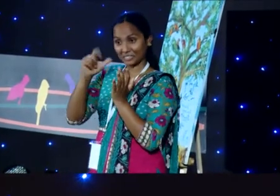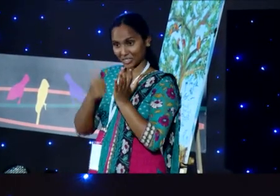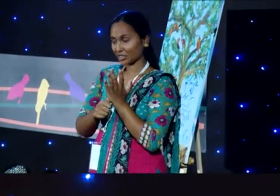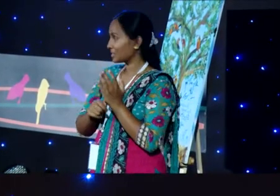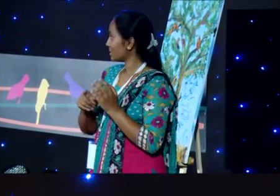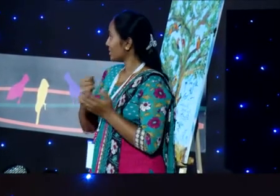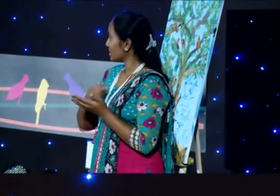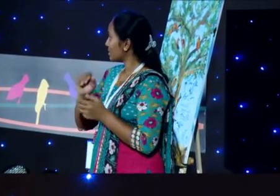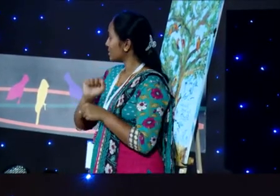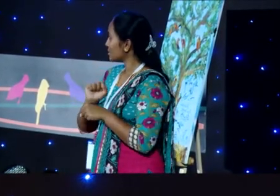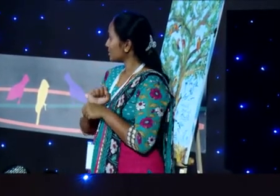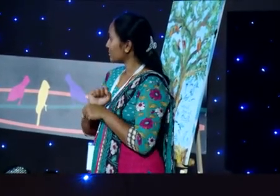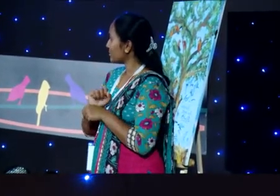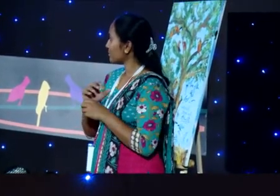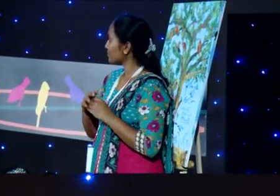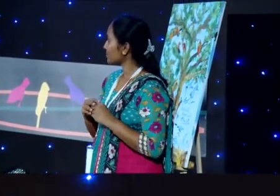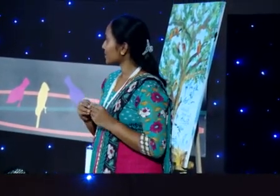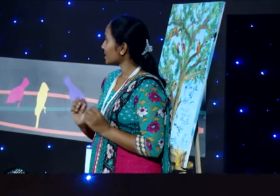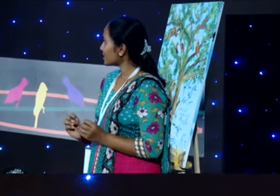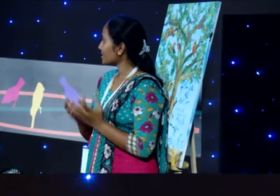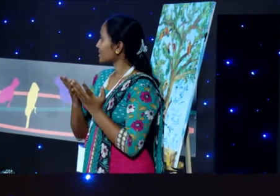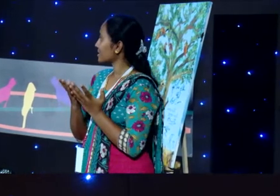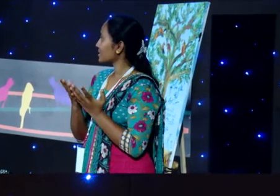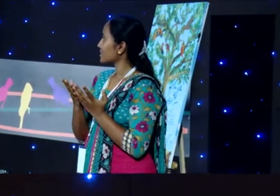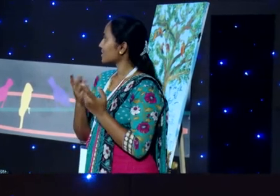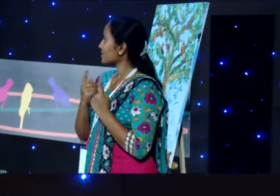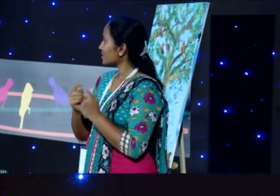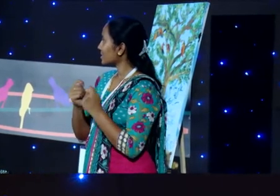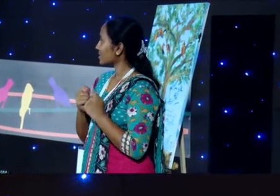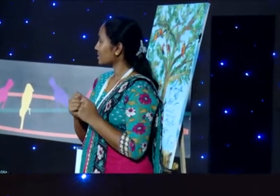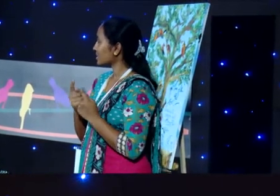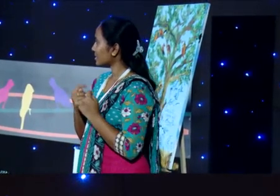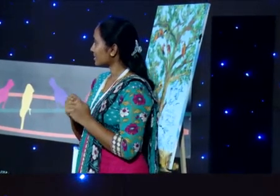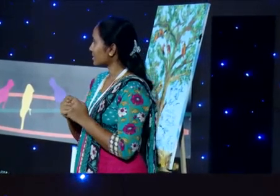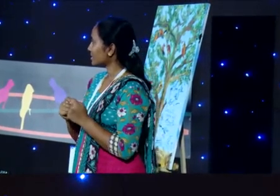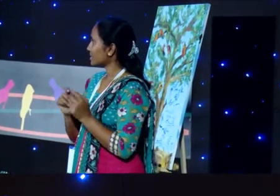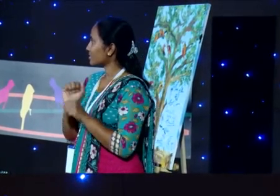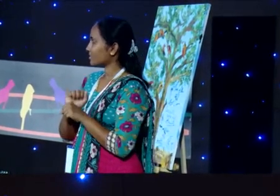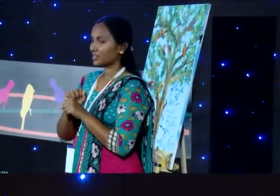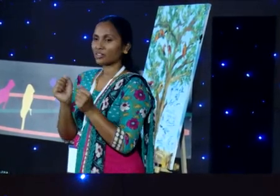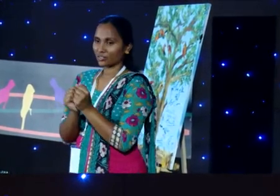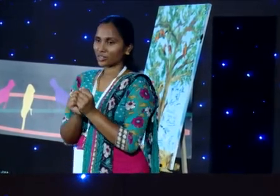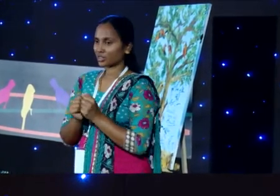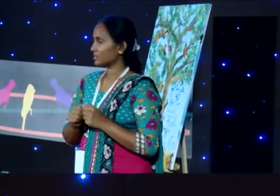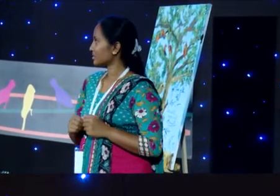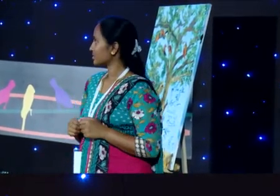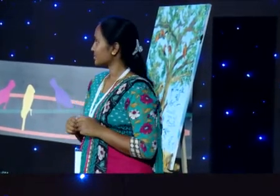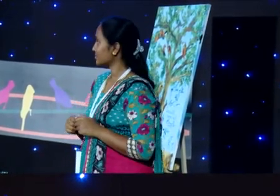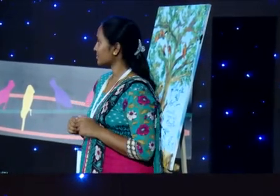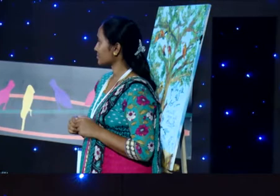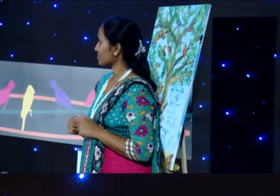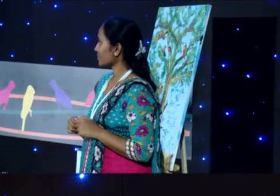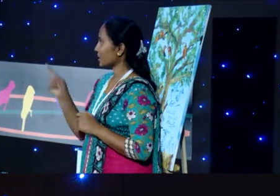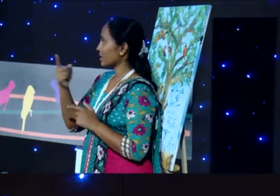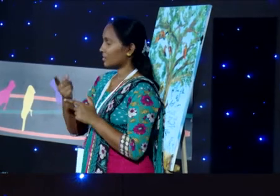quit my job and started looking for people to work with. I am